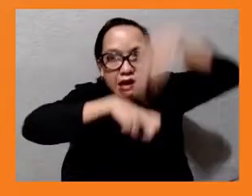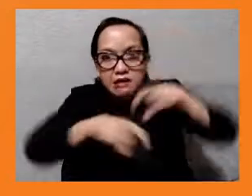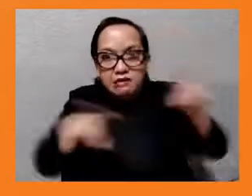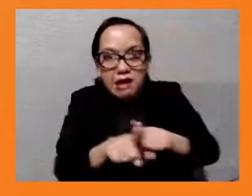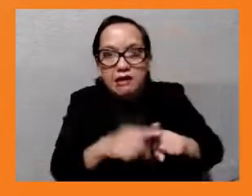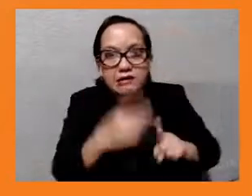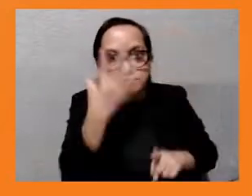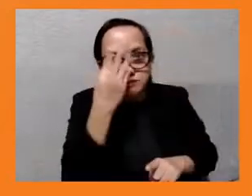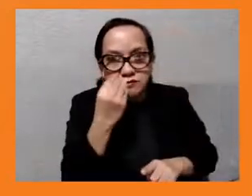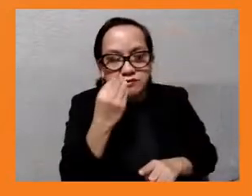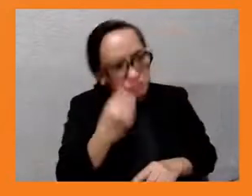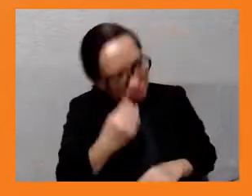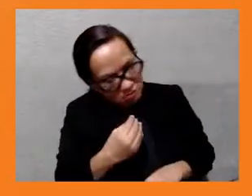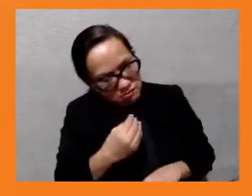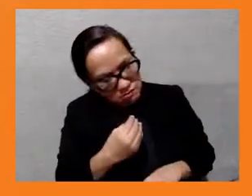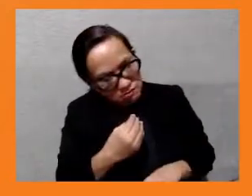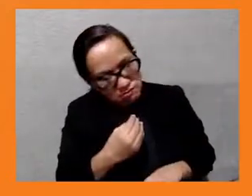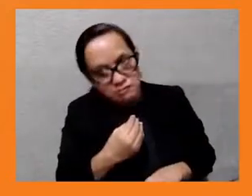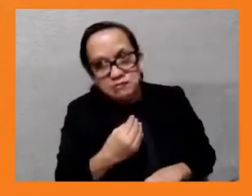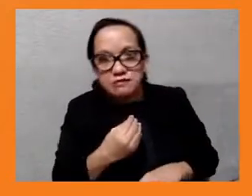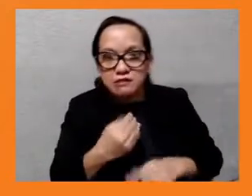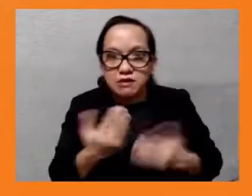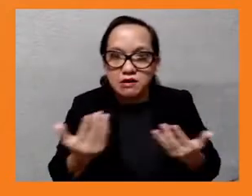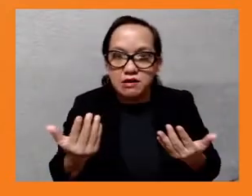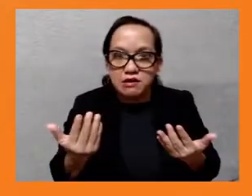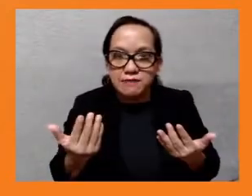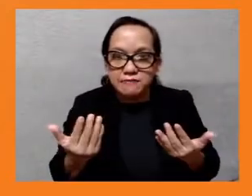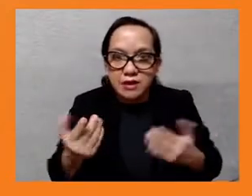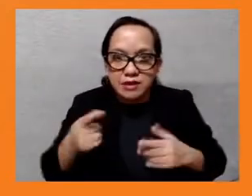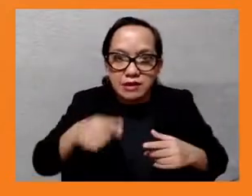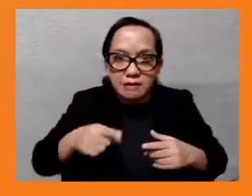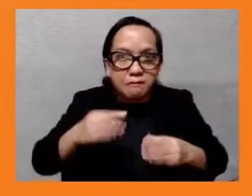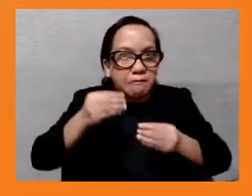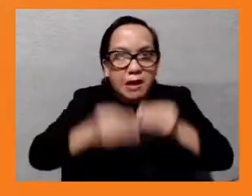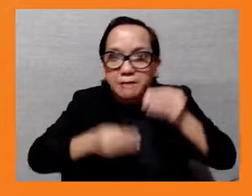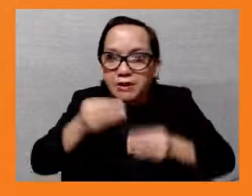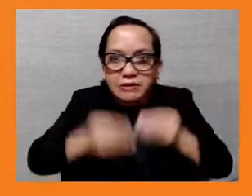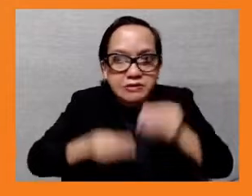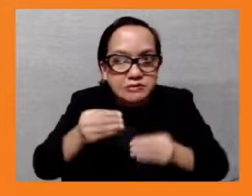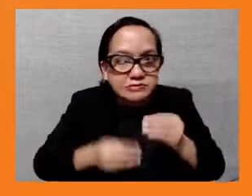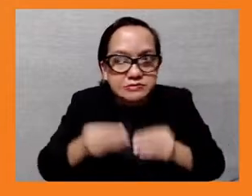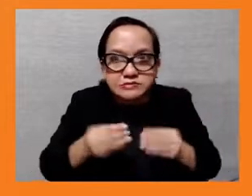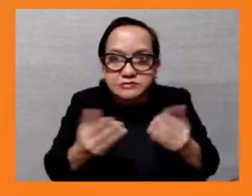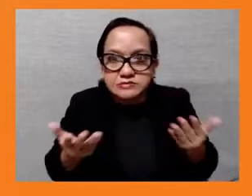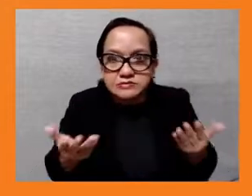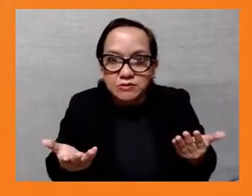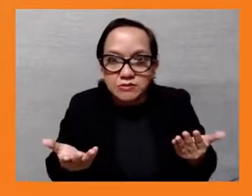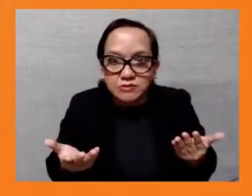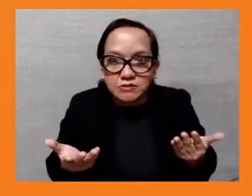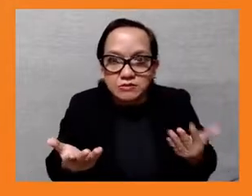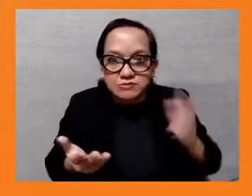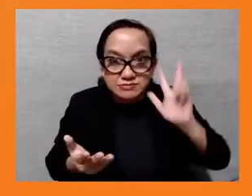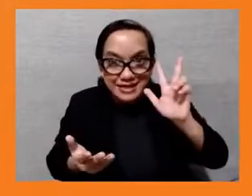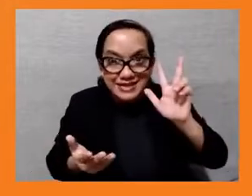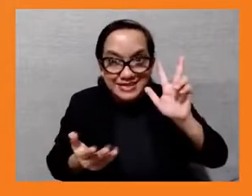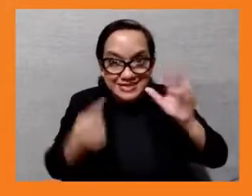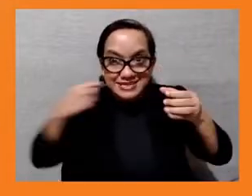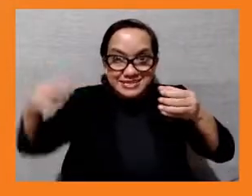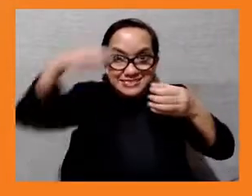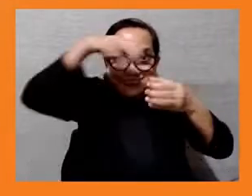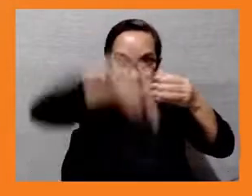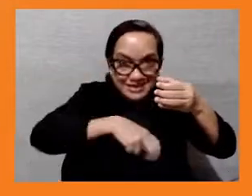money and the land. So there is still like intermediation and coercion to the community.